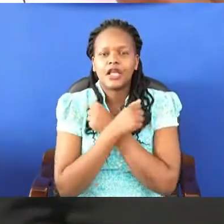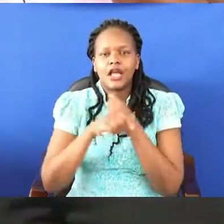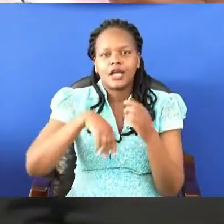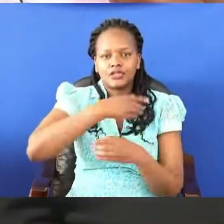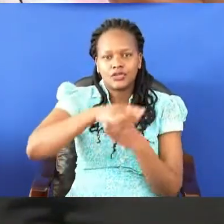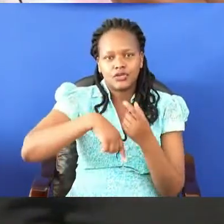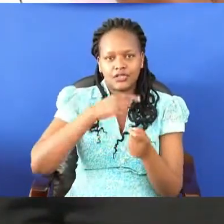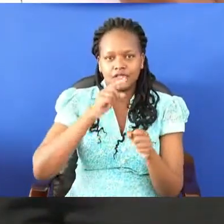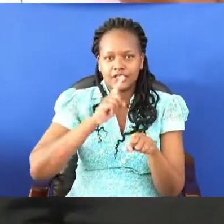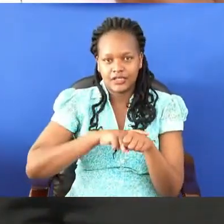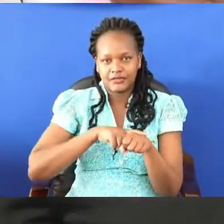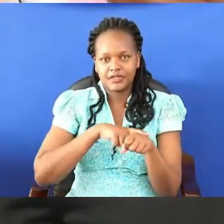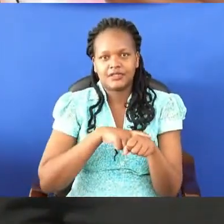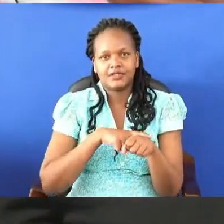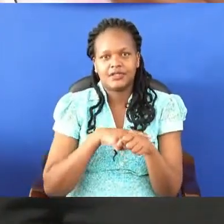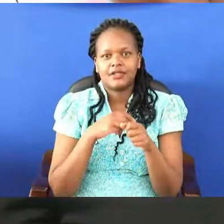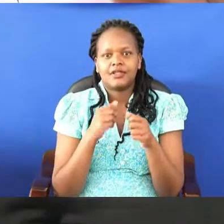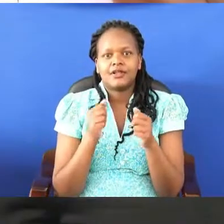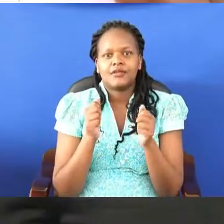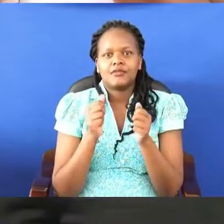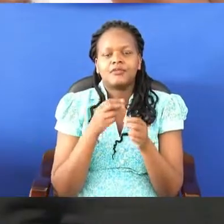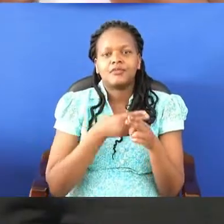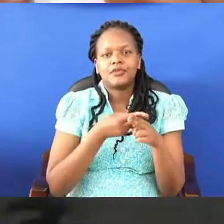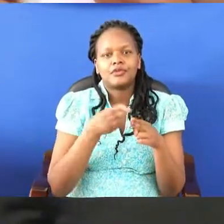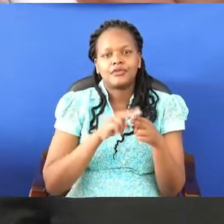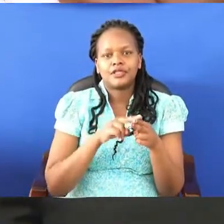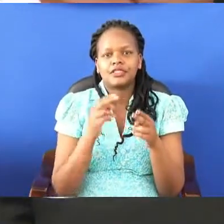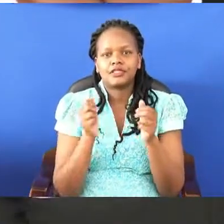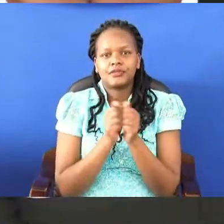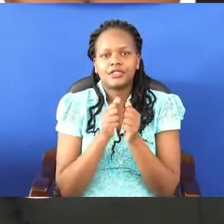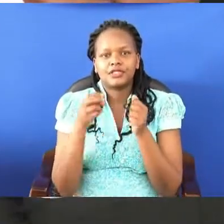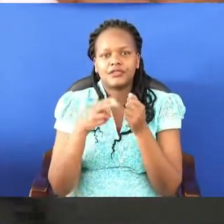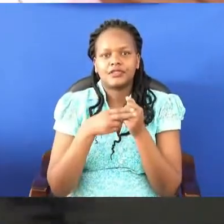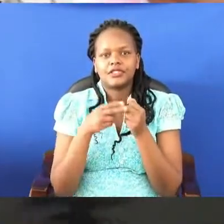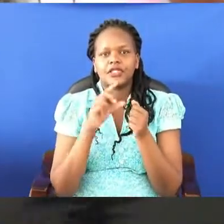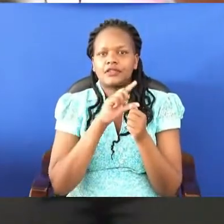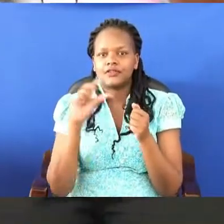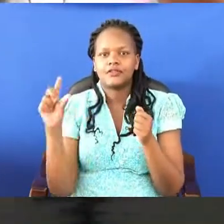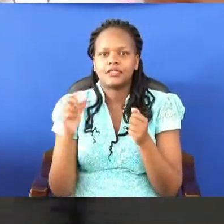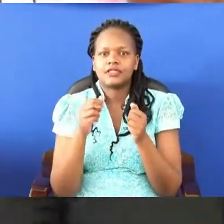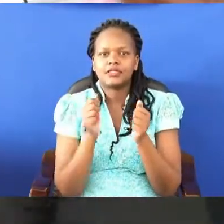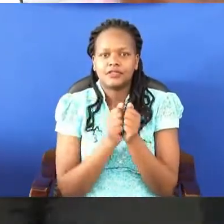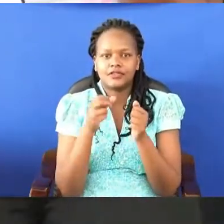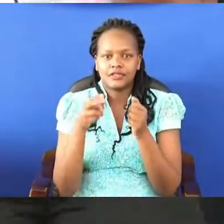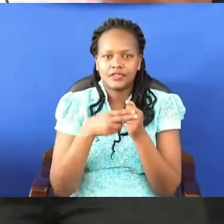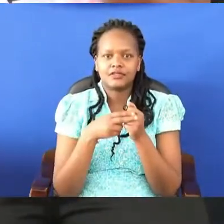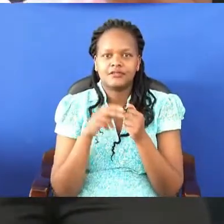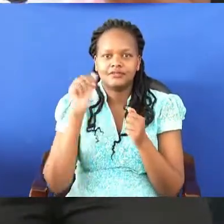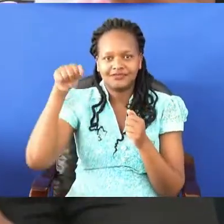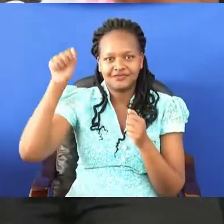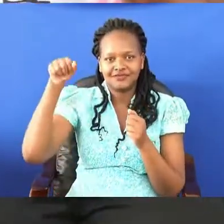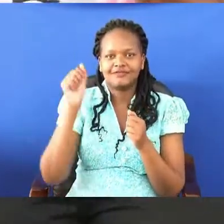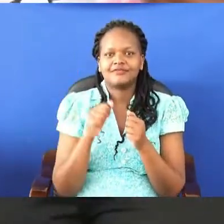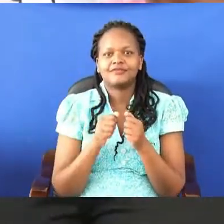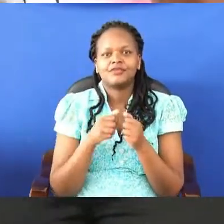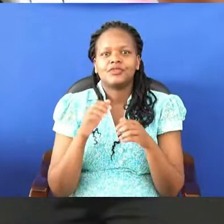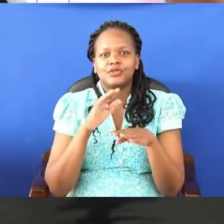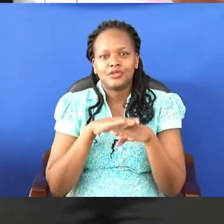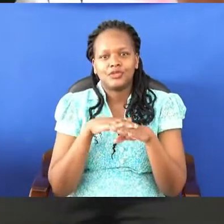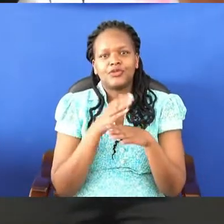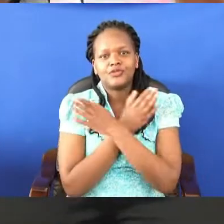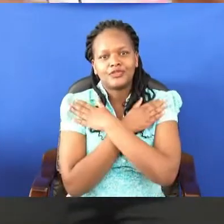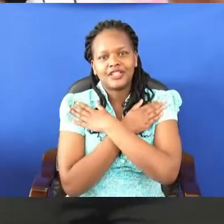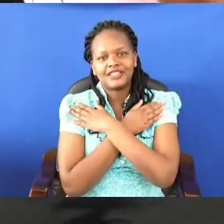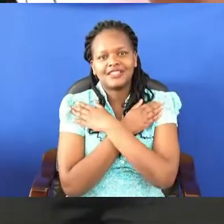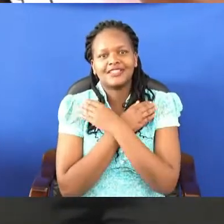all times. Proverbs chapter 17, verse 17. Yes, we should be good friends. We should be